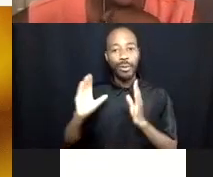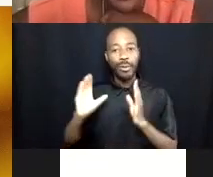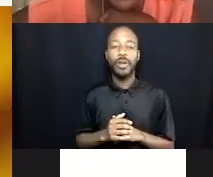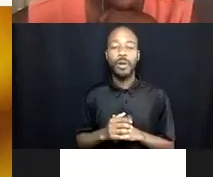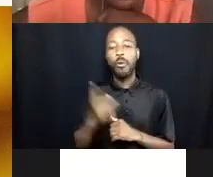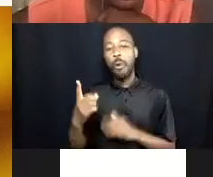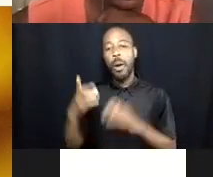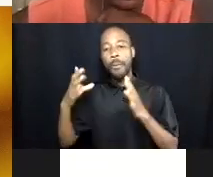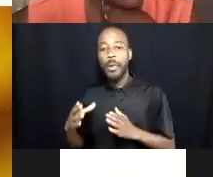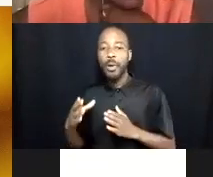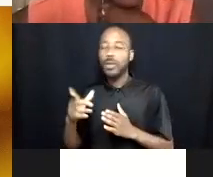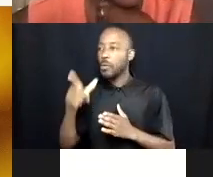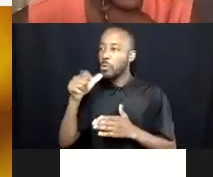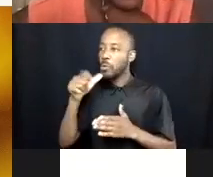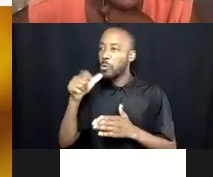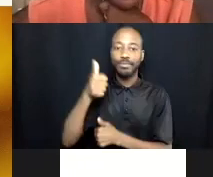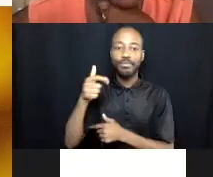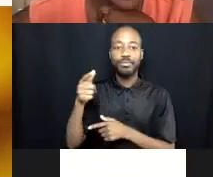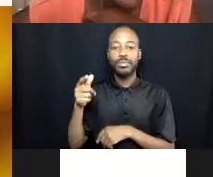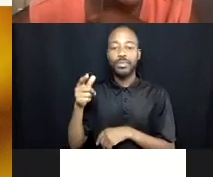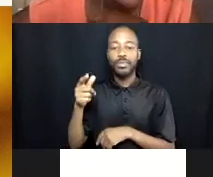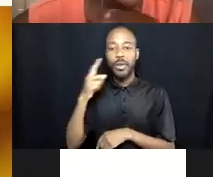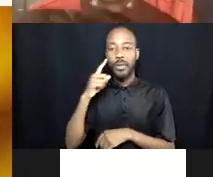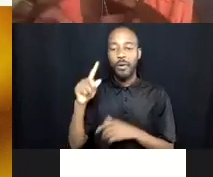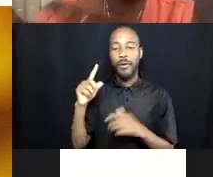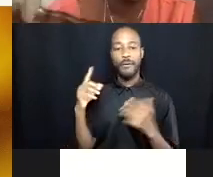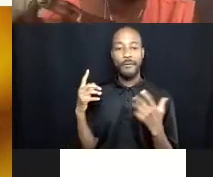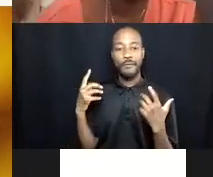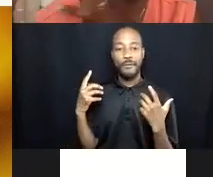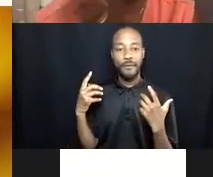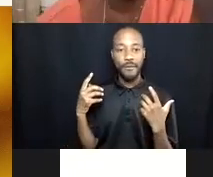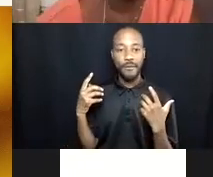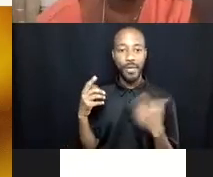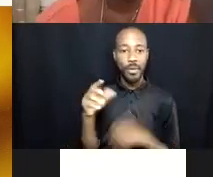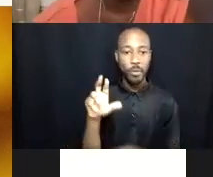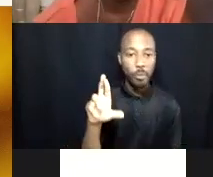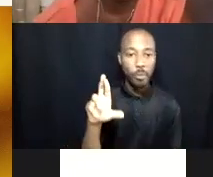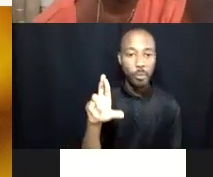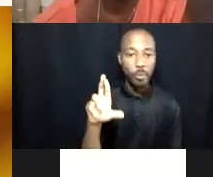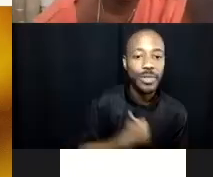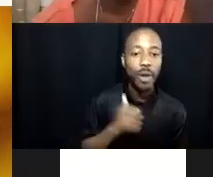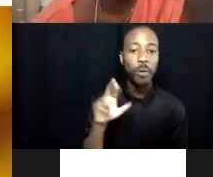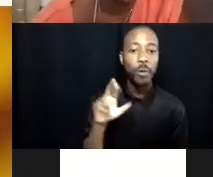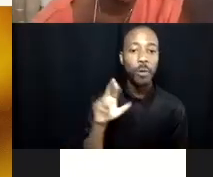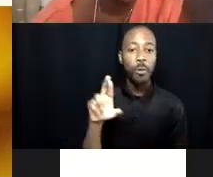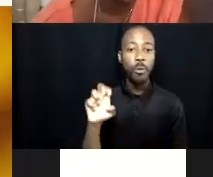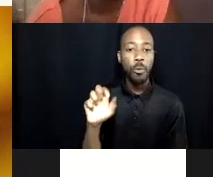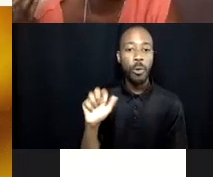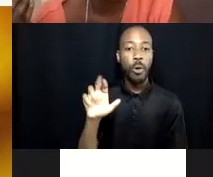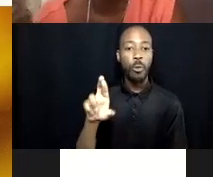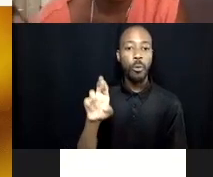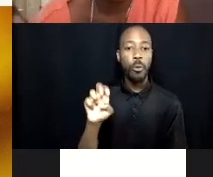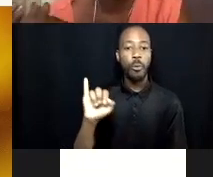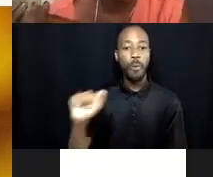charge at Family and Maternal Wellness. And Family and Maternal Wellness is, I understand, like